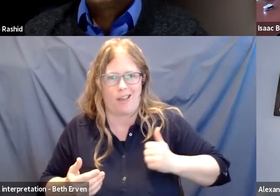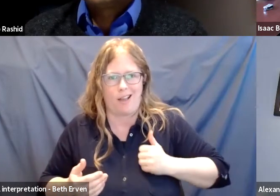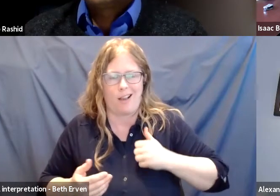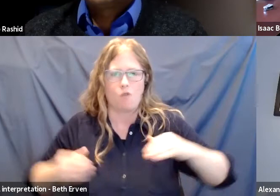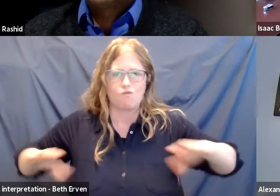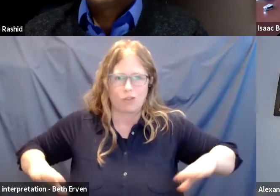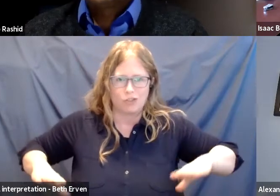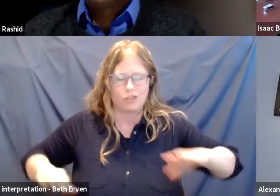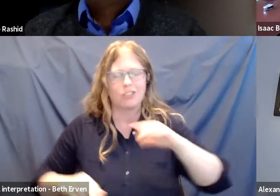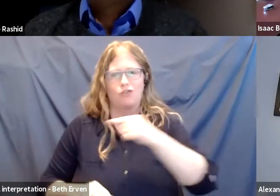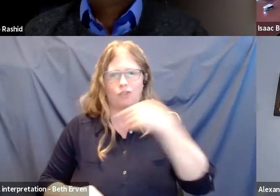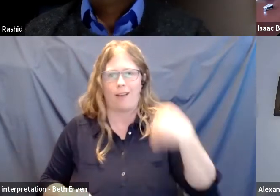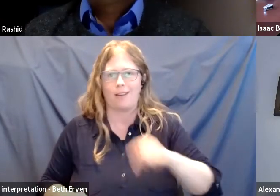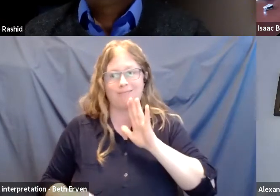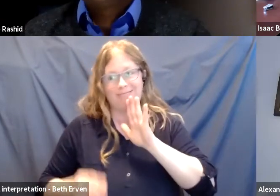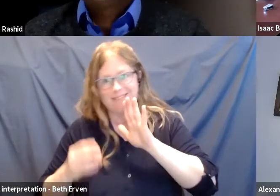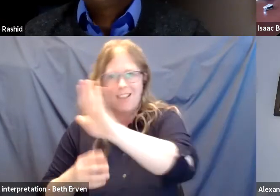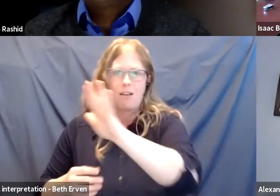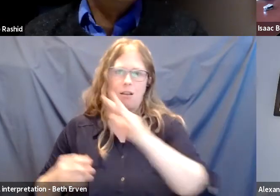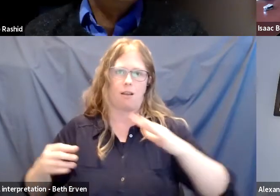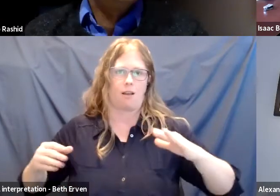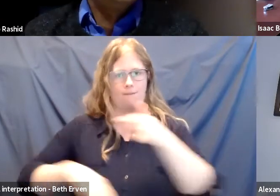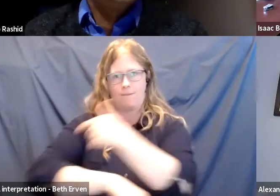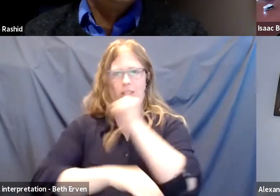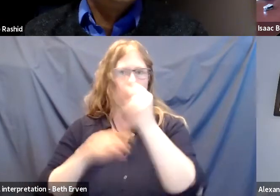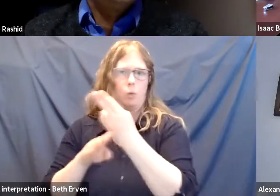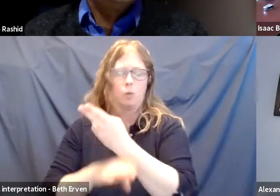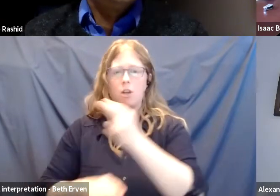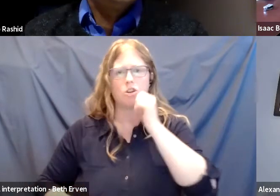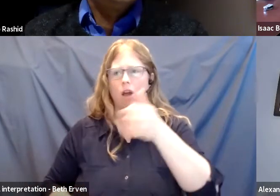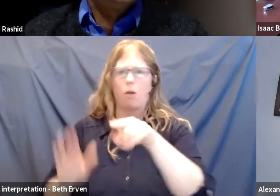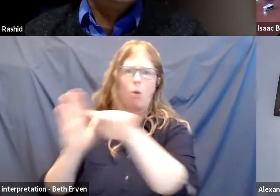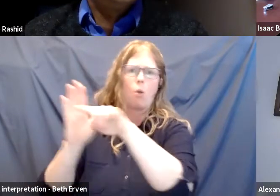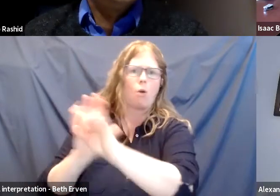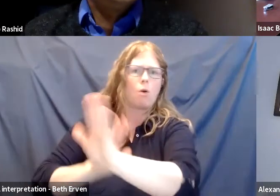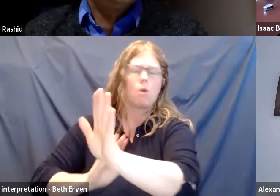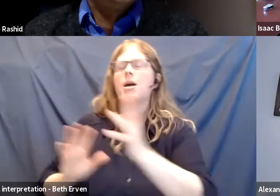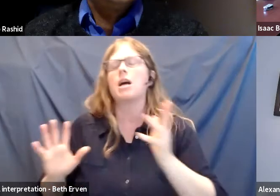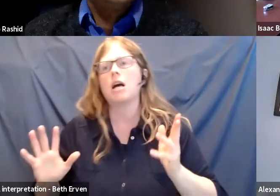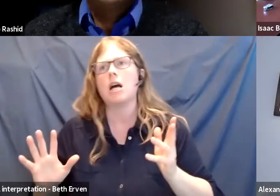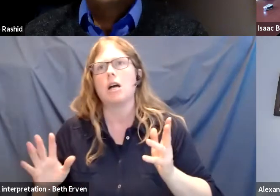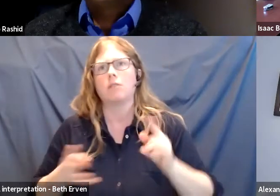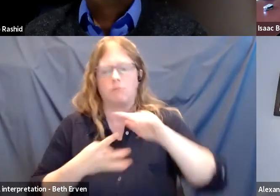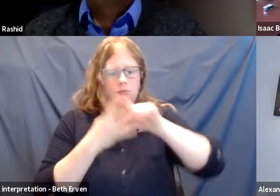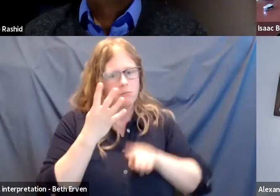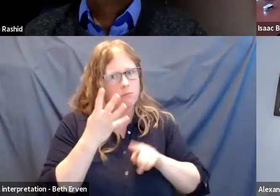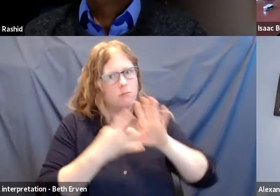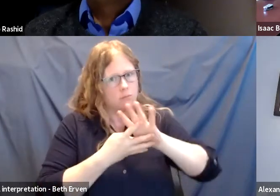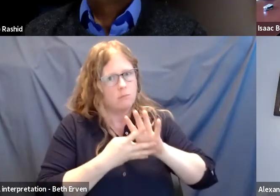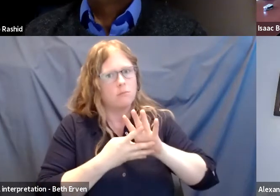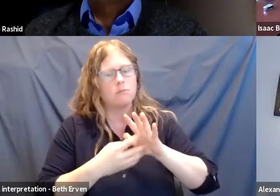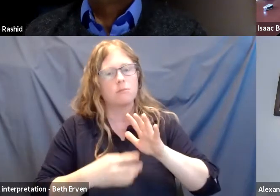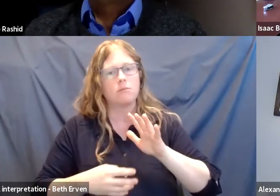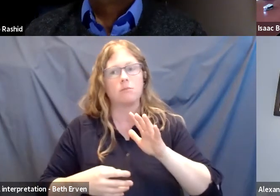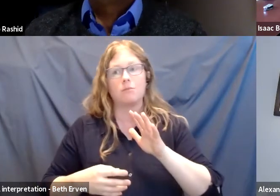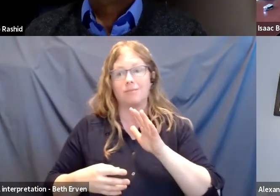vaccines. So, I mean, I'm not knocking those vaccines. I'm just saying, let's just keep our criticism honest. The only countries that have used the vaccines